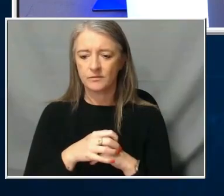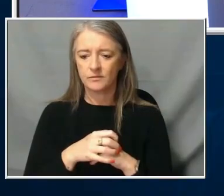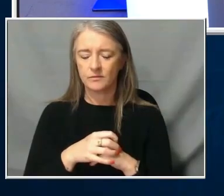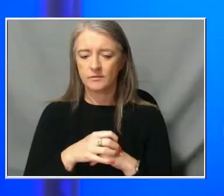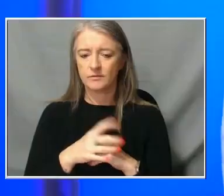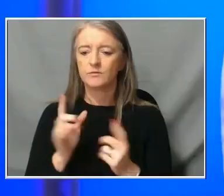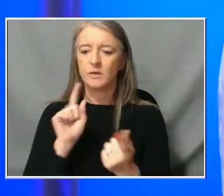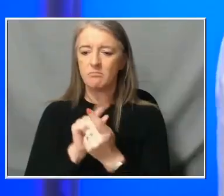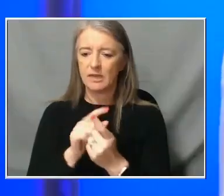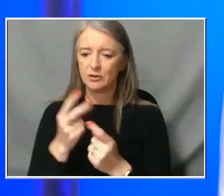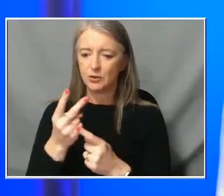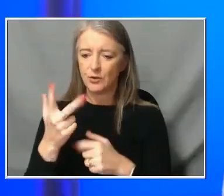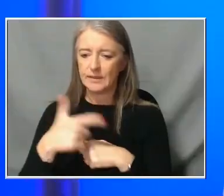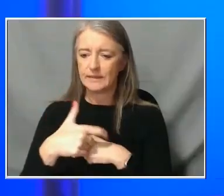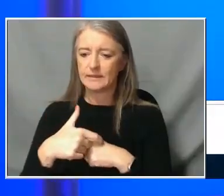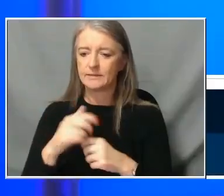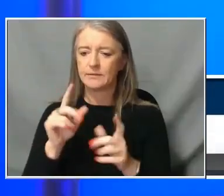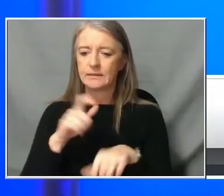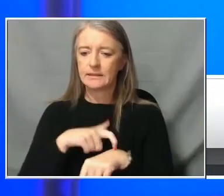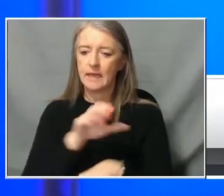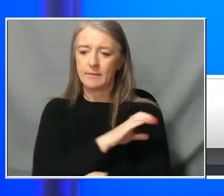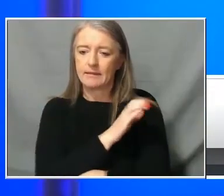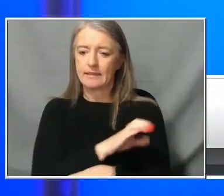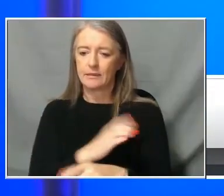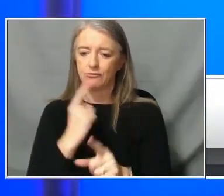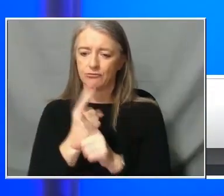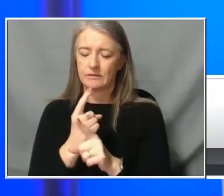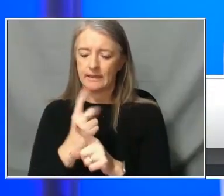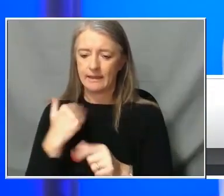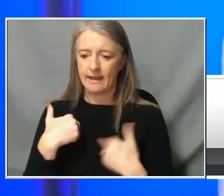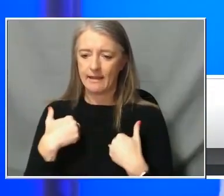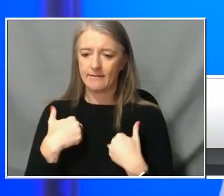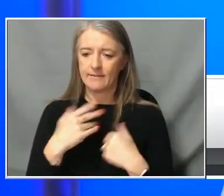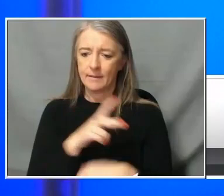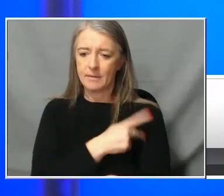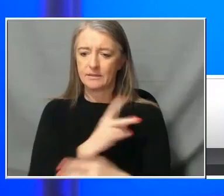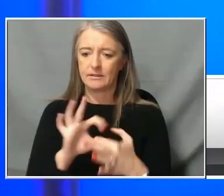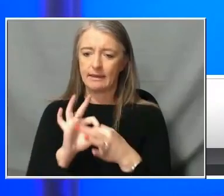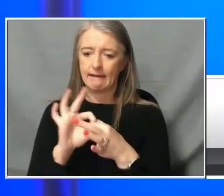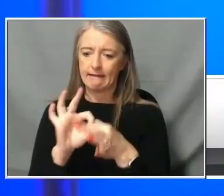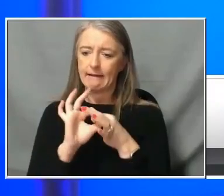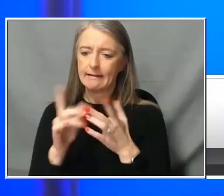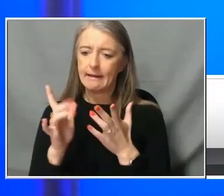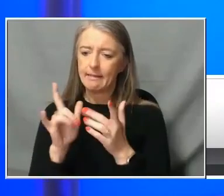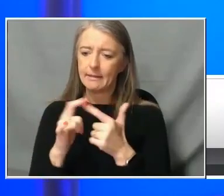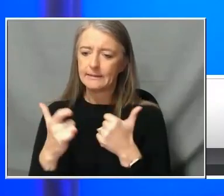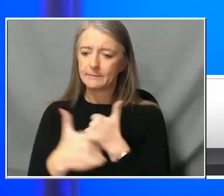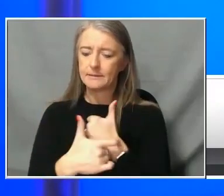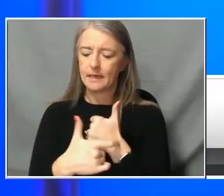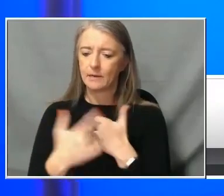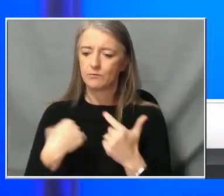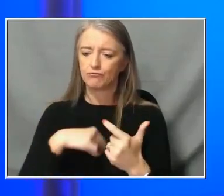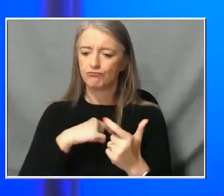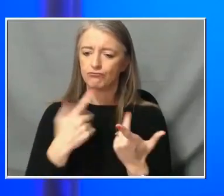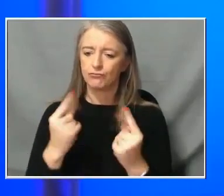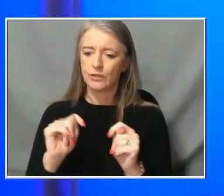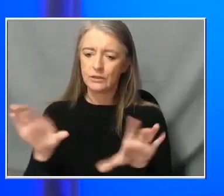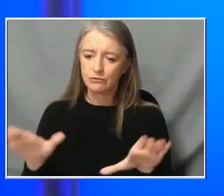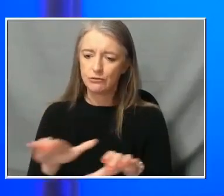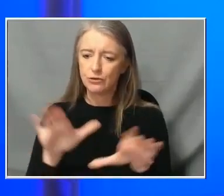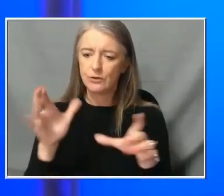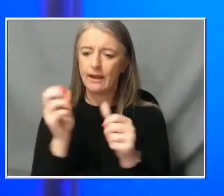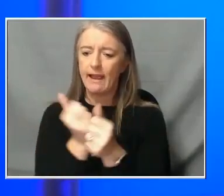we can time our clinics right, and we can make the patients kind of connect at the exact same time, we'll just get in there and try to do everything at the exact same